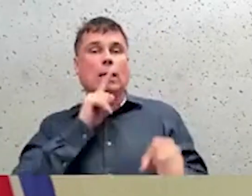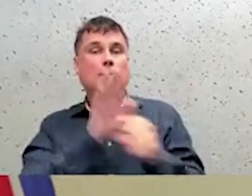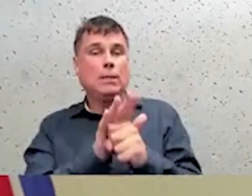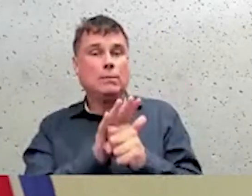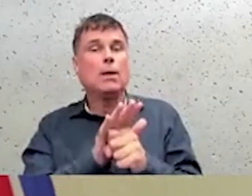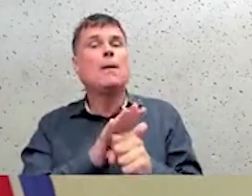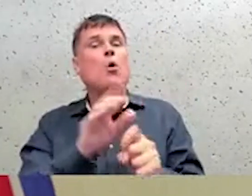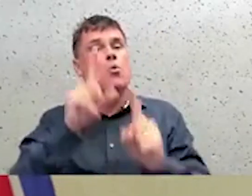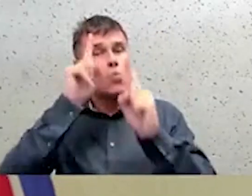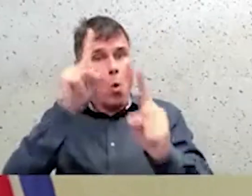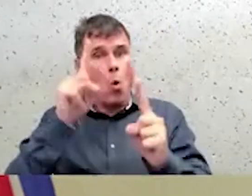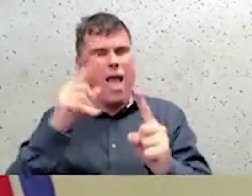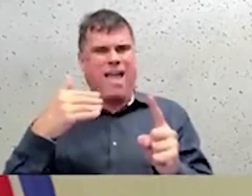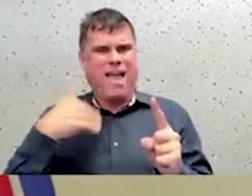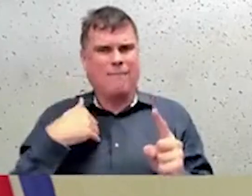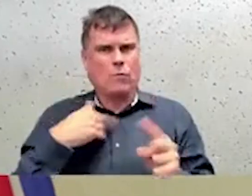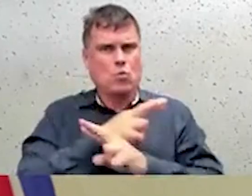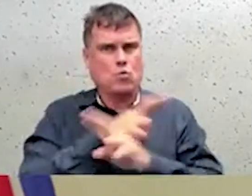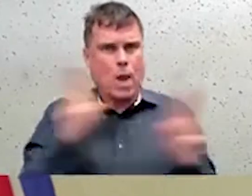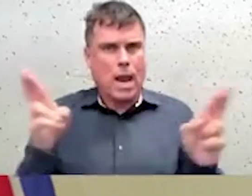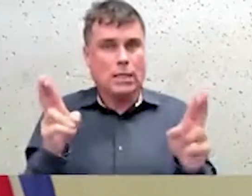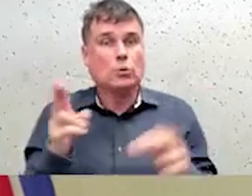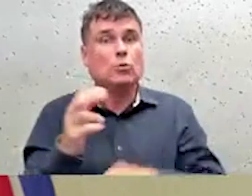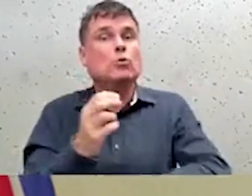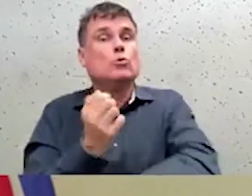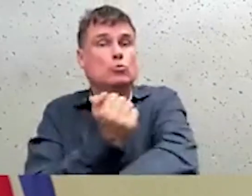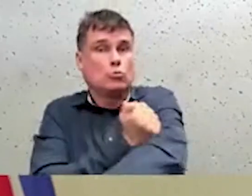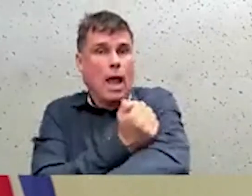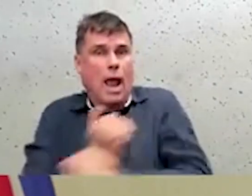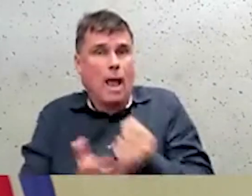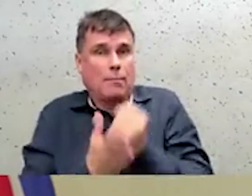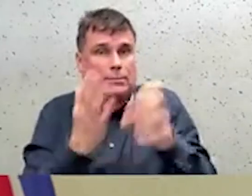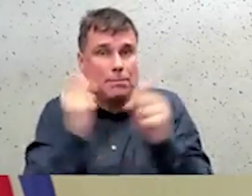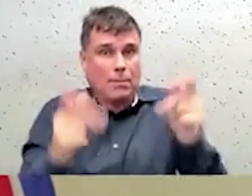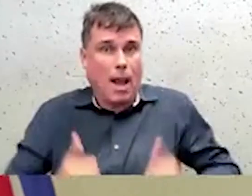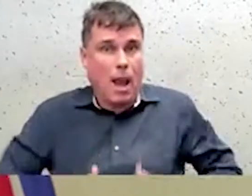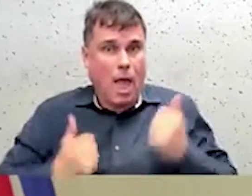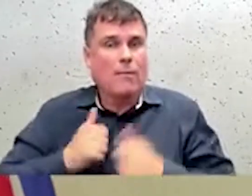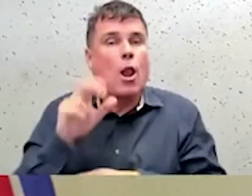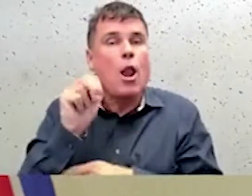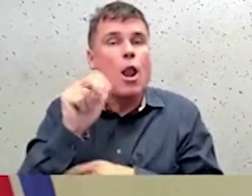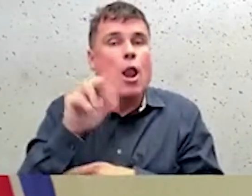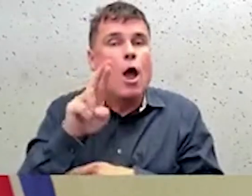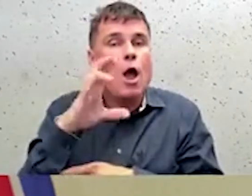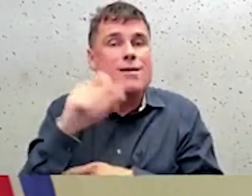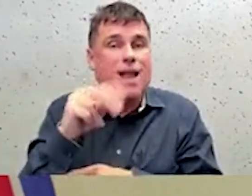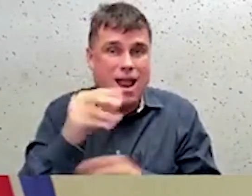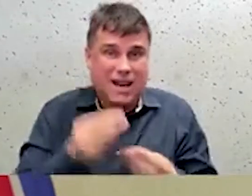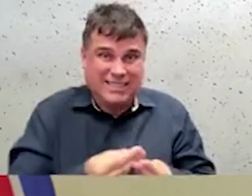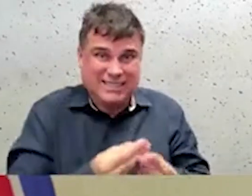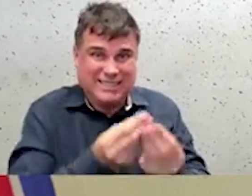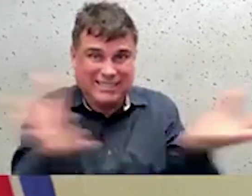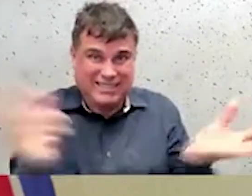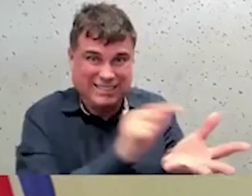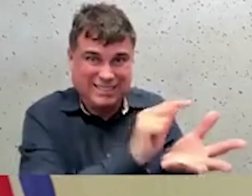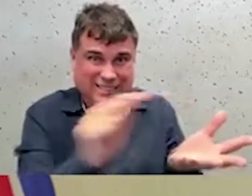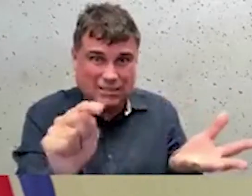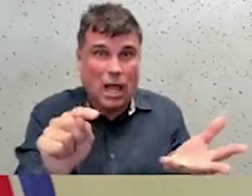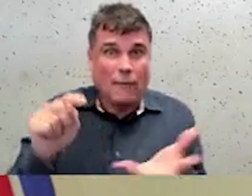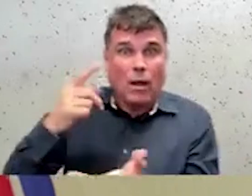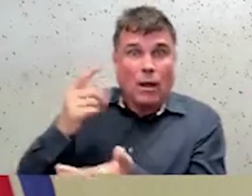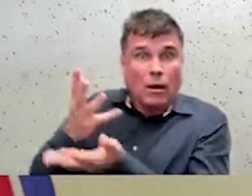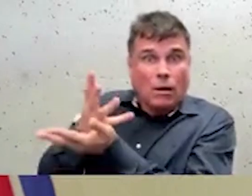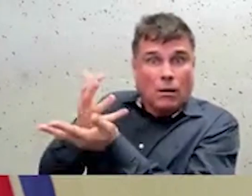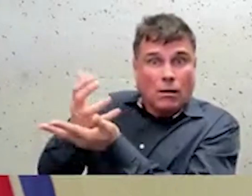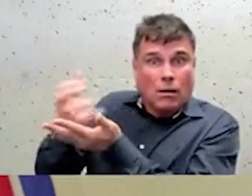that. We want it to be as widely distributed as possible. And the stockpile is specifically with a few detachments, as I understand it. But